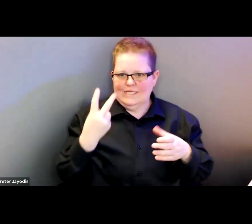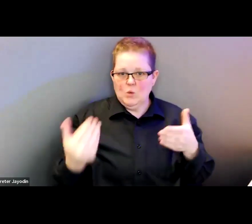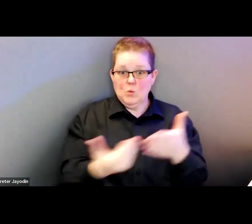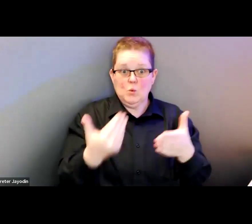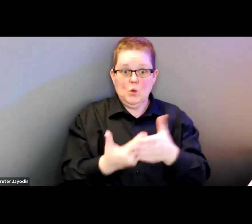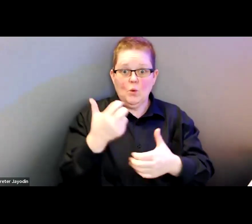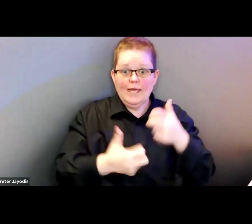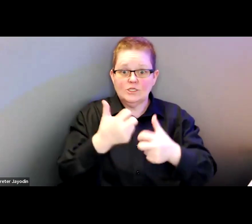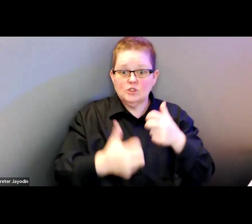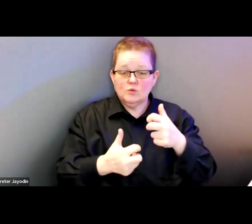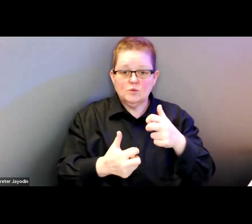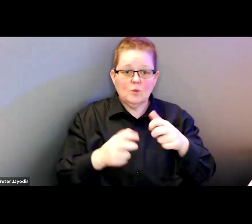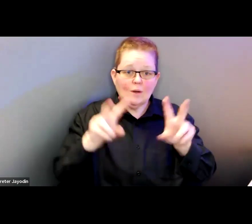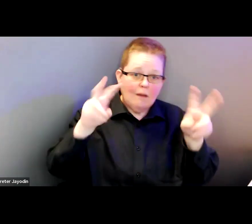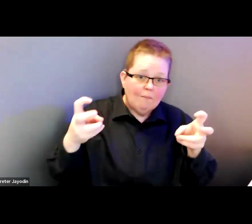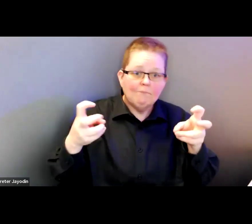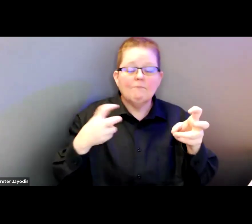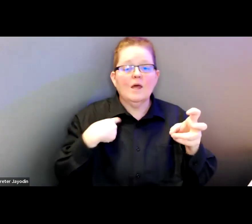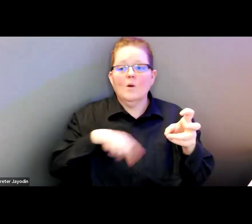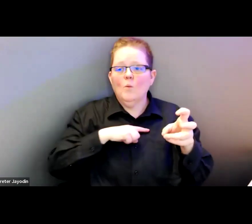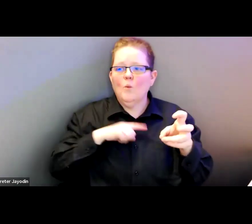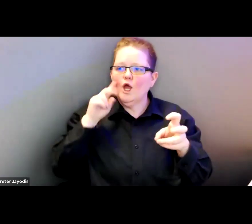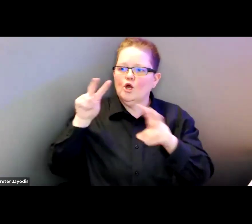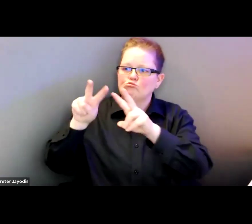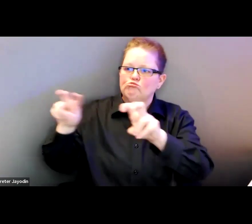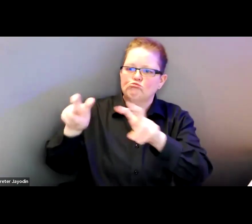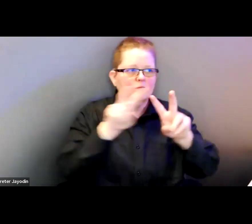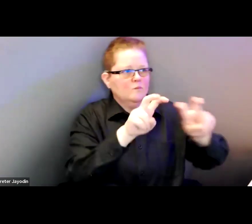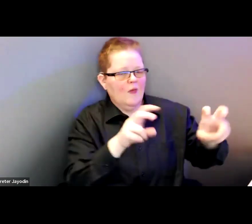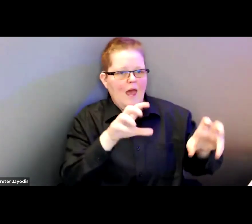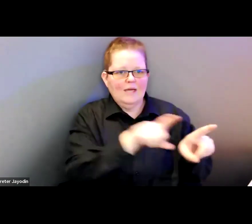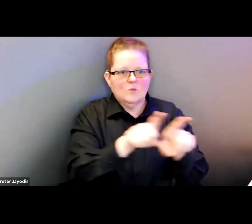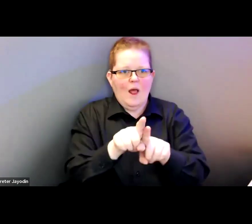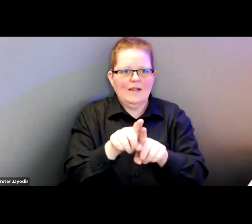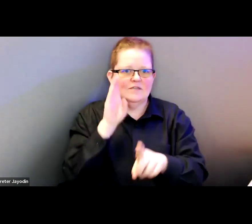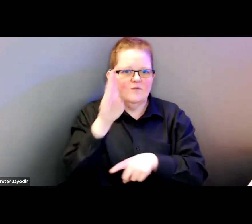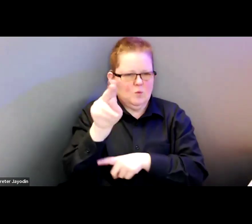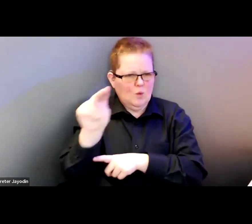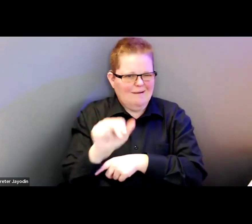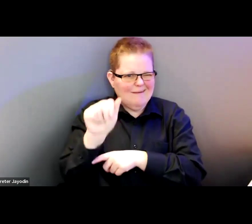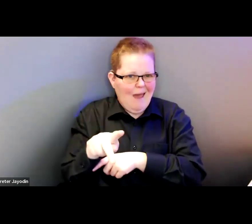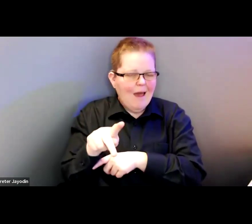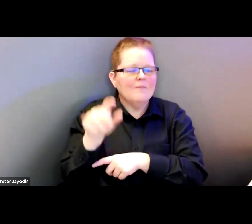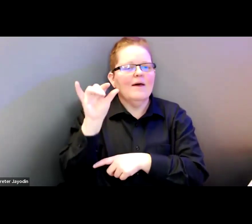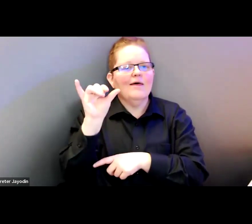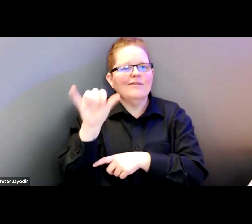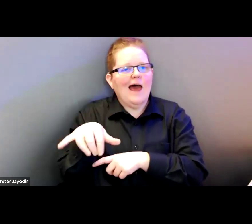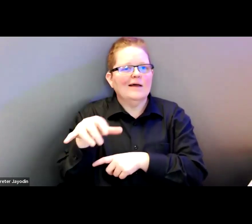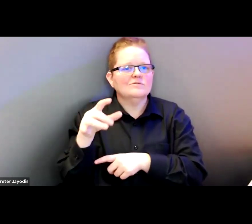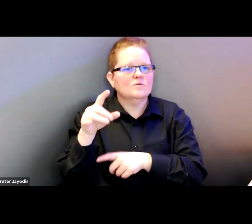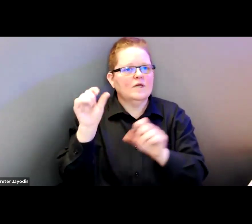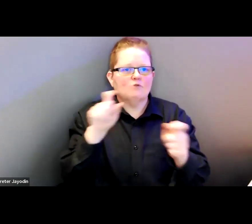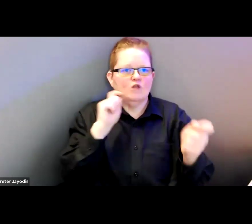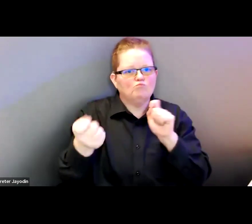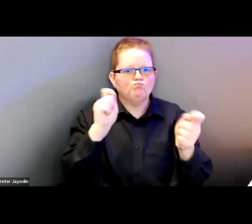as addressing this NAP and then the future NAPs. It doesn't have to be this way. It was just a way that seemed to make logical sense at the